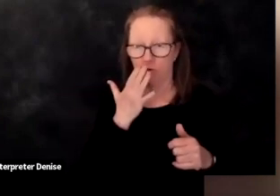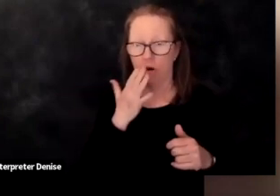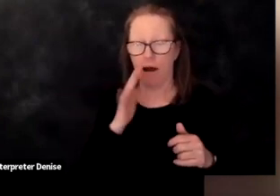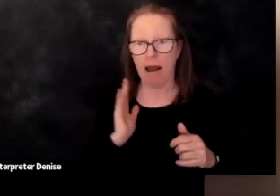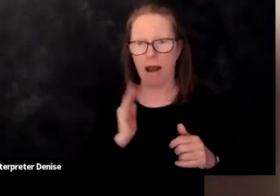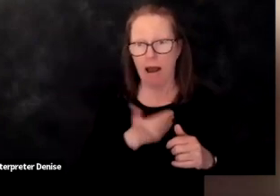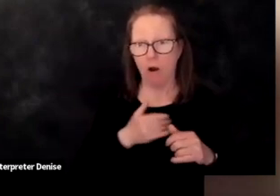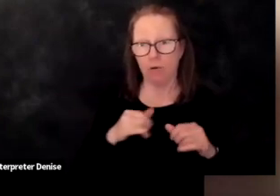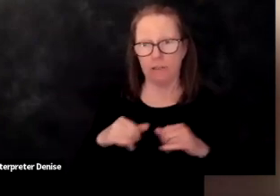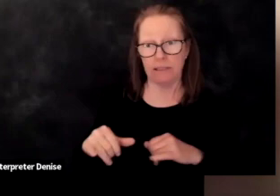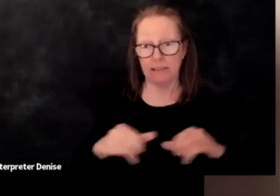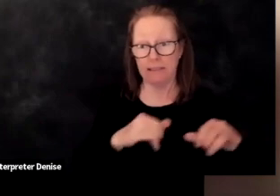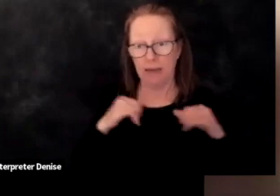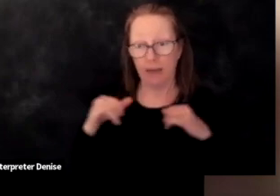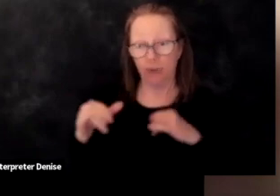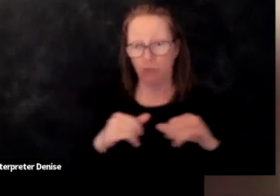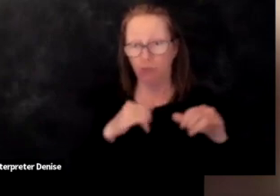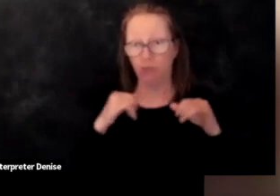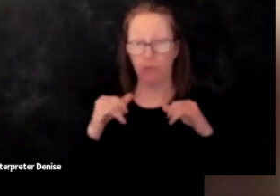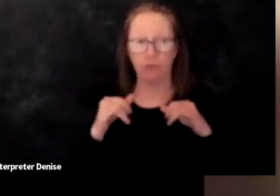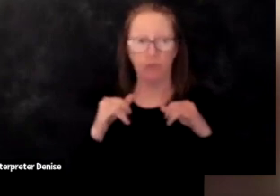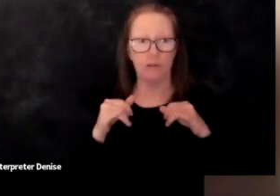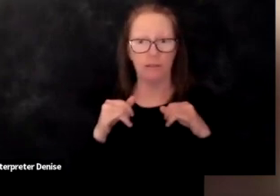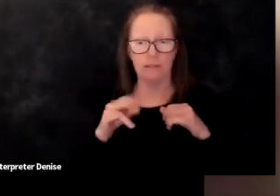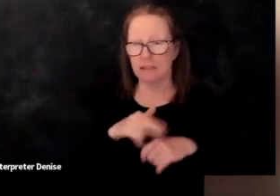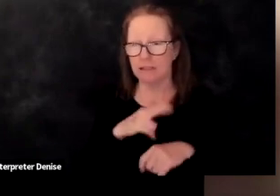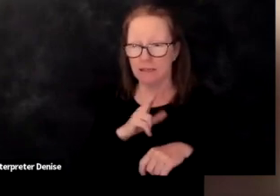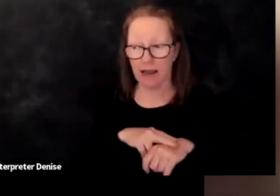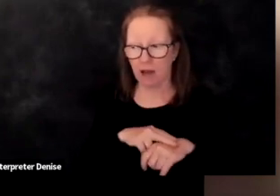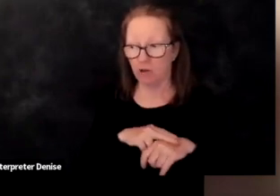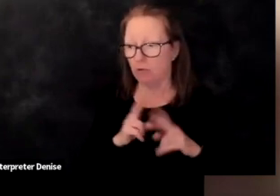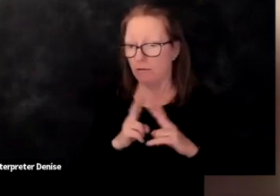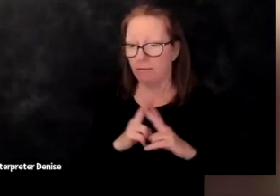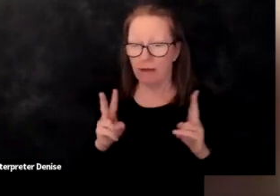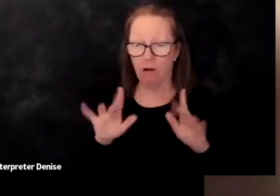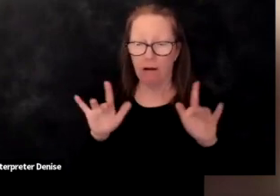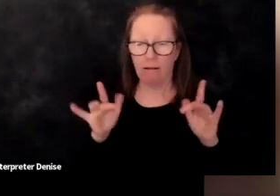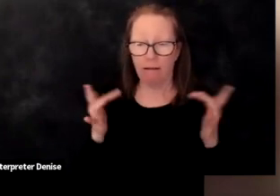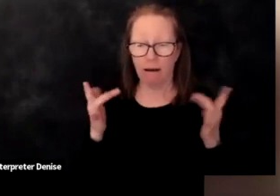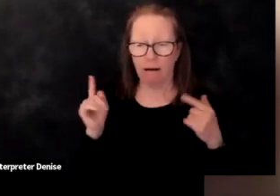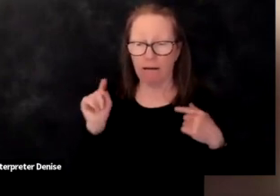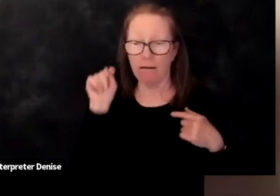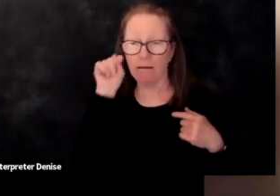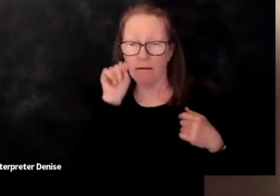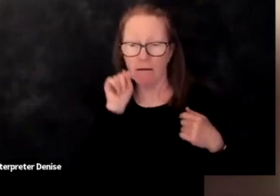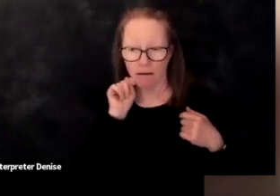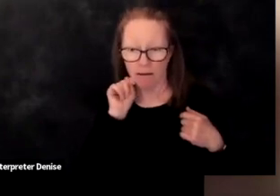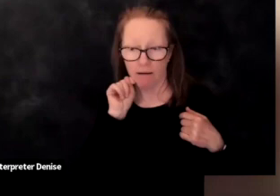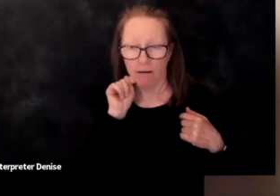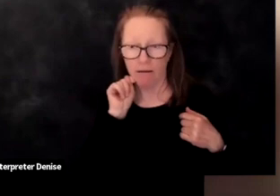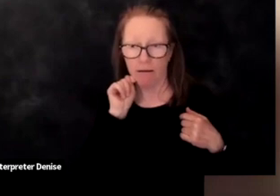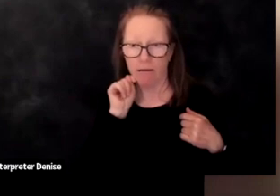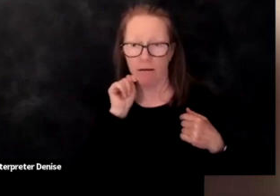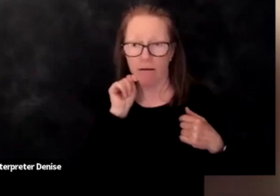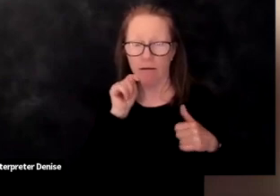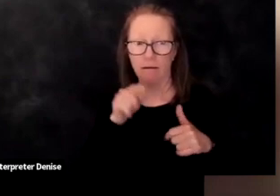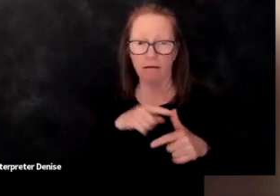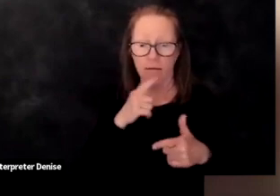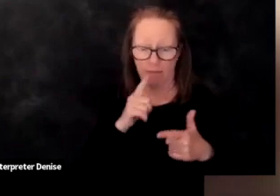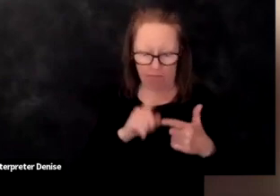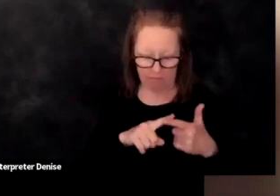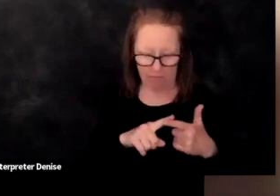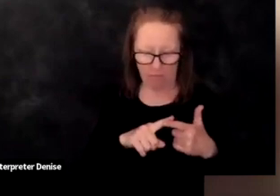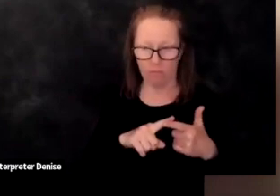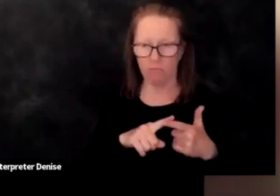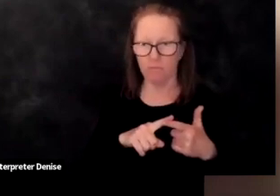color is really a natural, very light tan. And then we stripe a